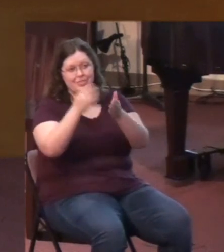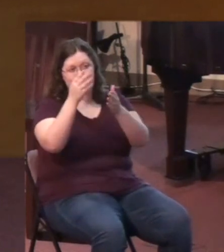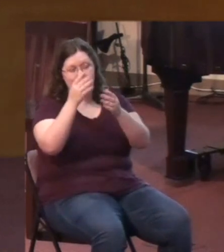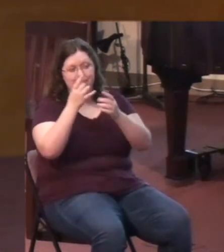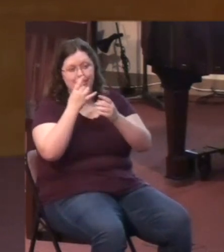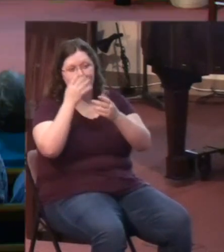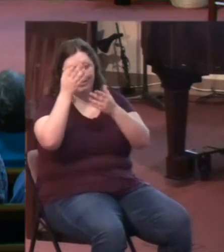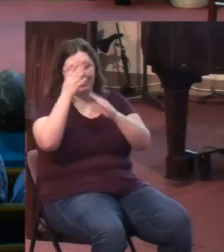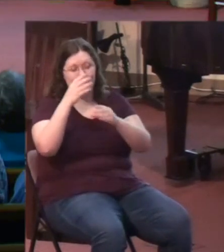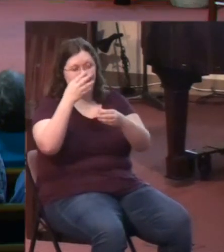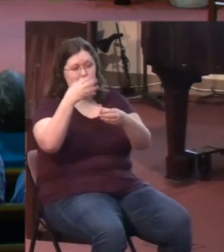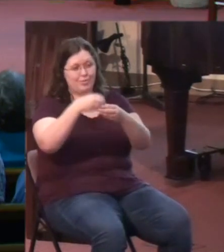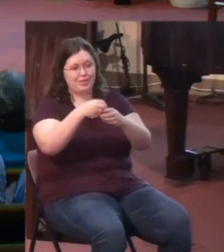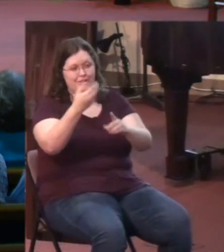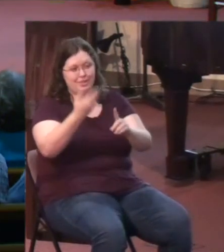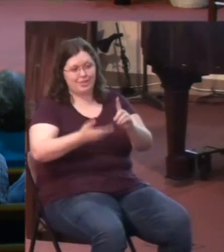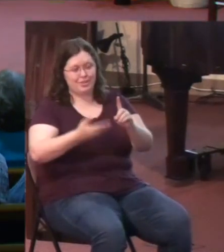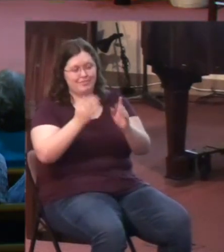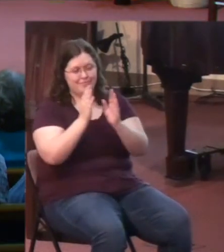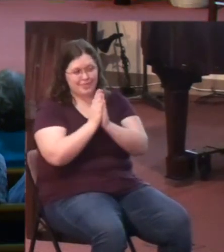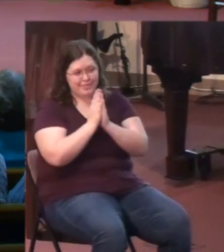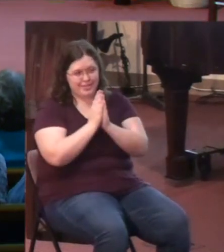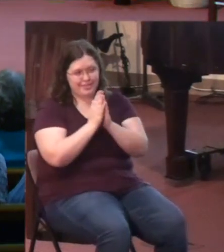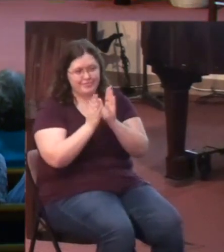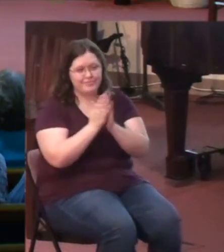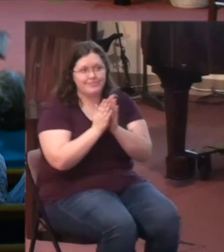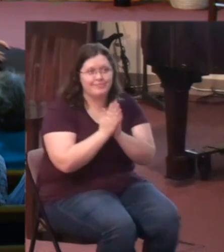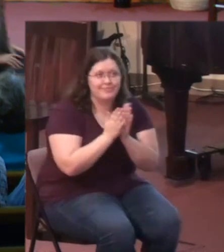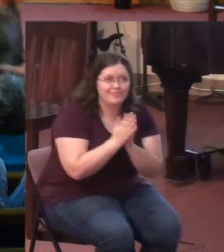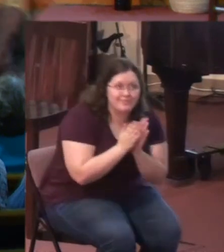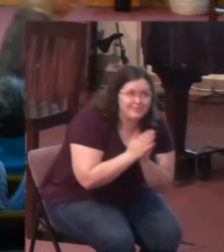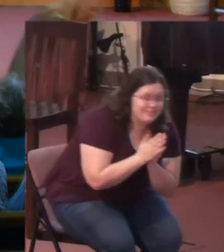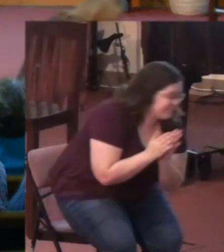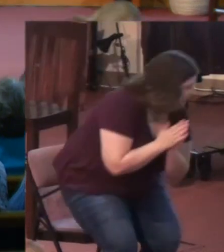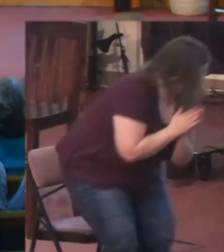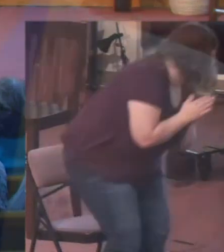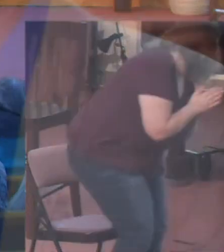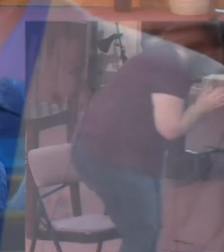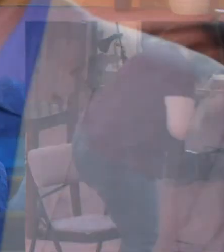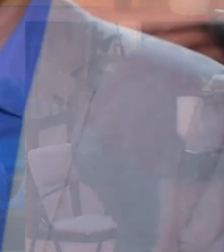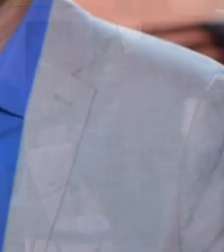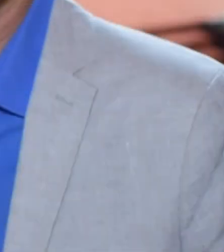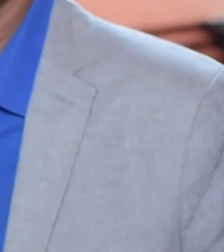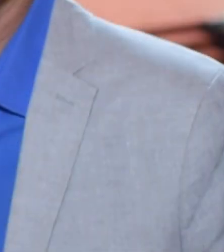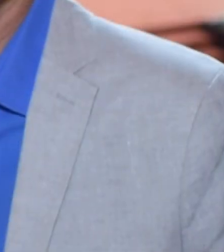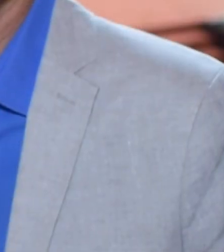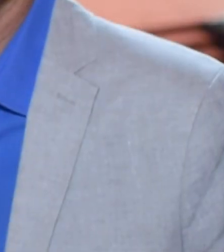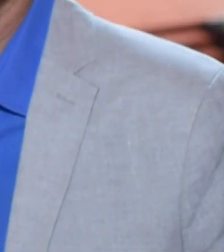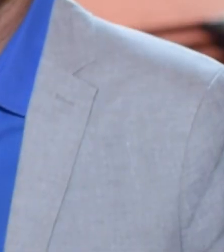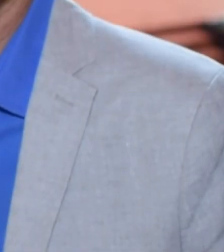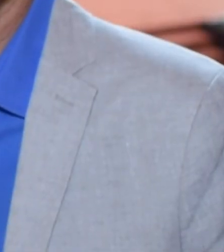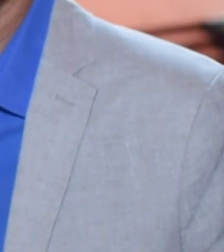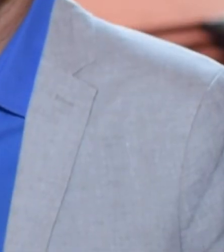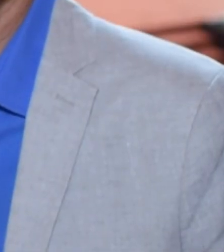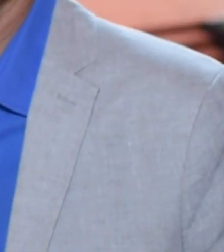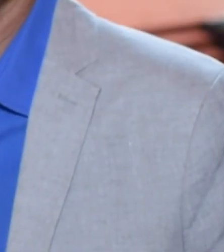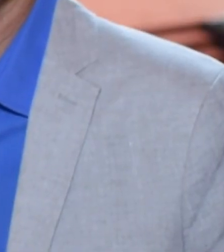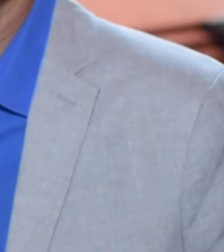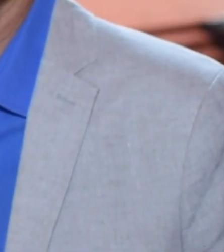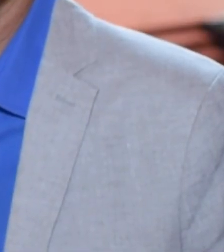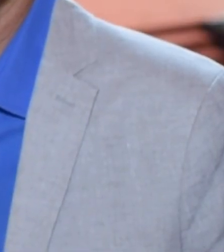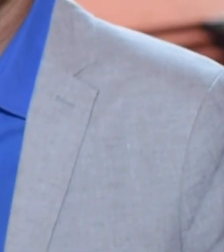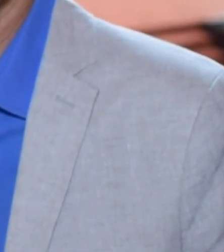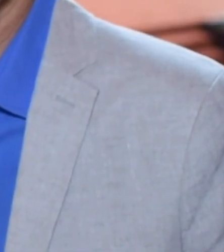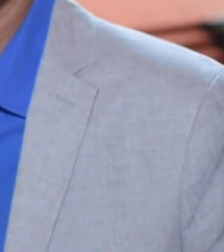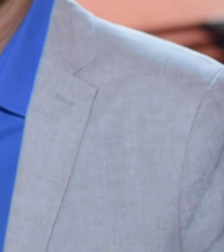Namaste. Thanks for joining us today. And if you like the message,